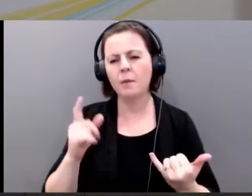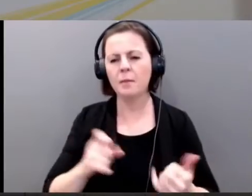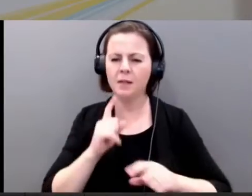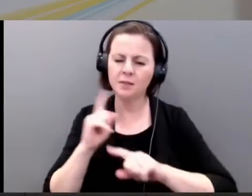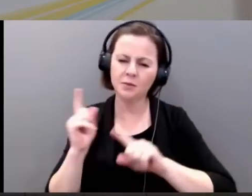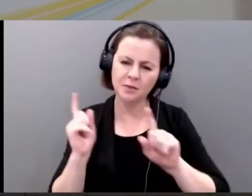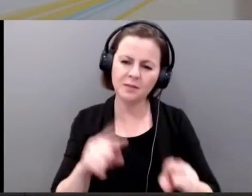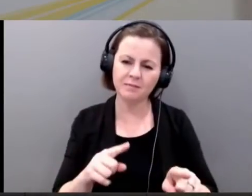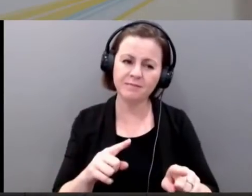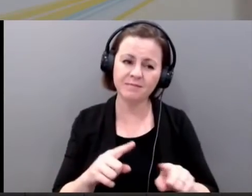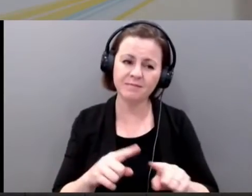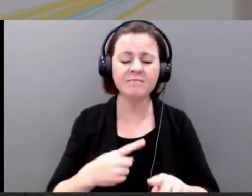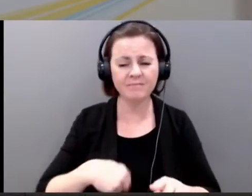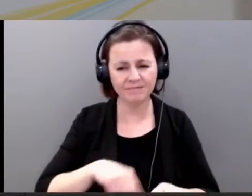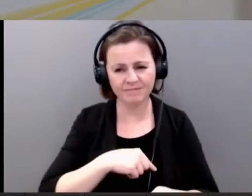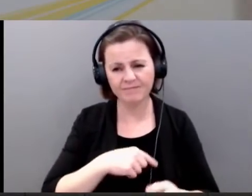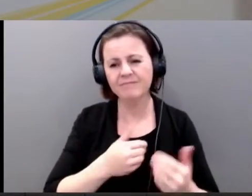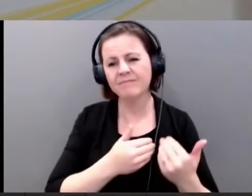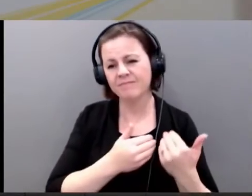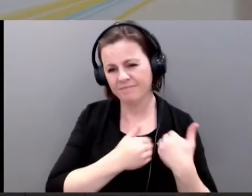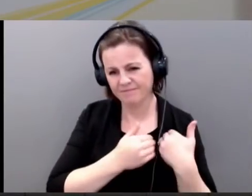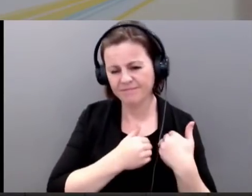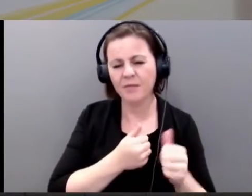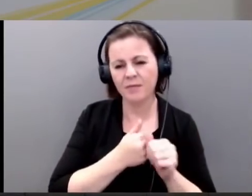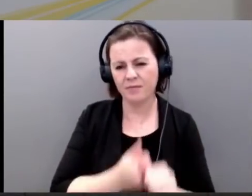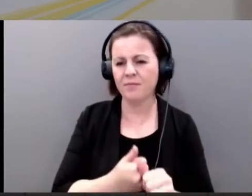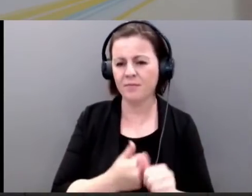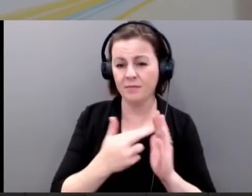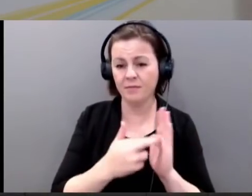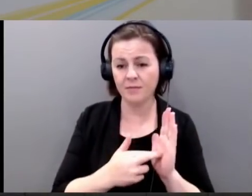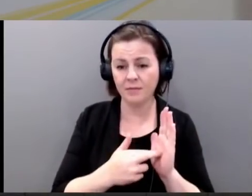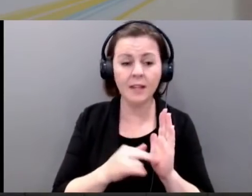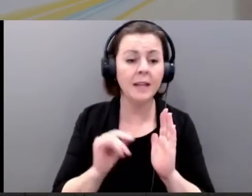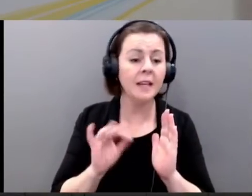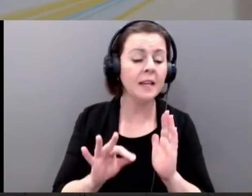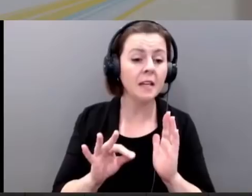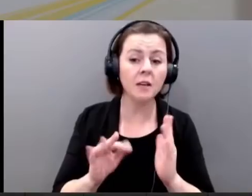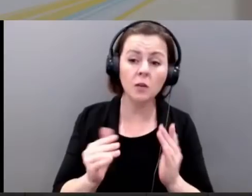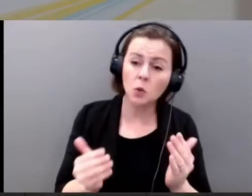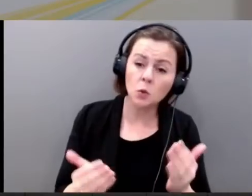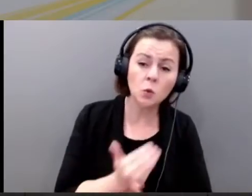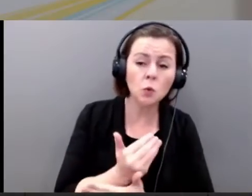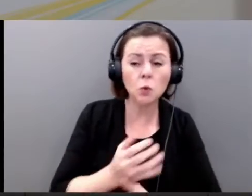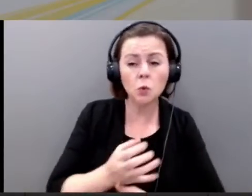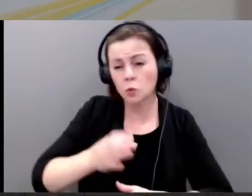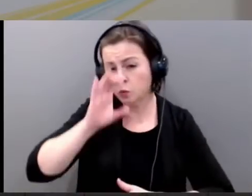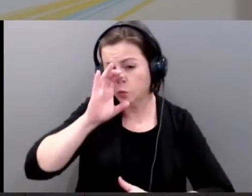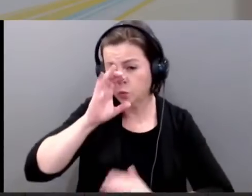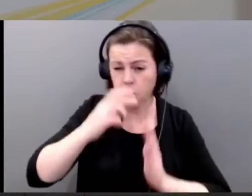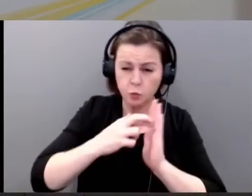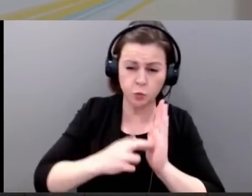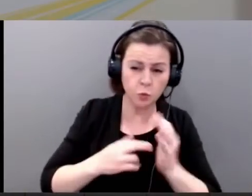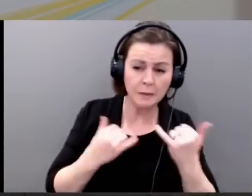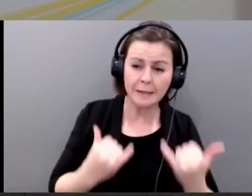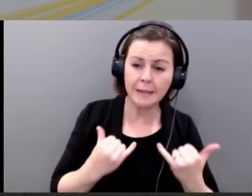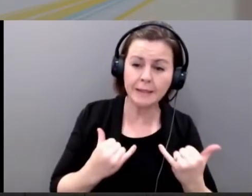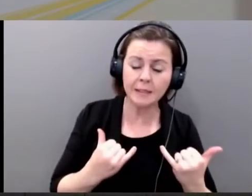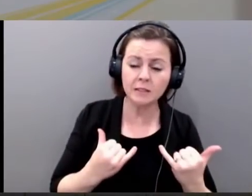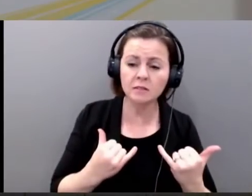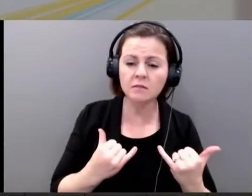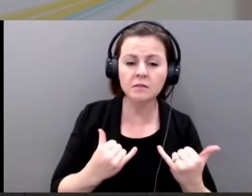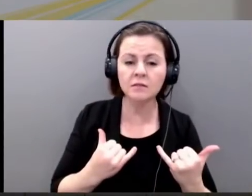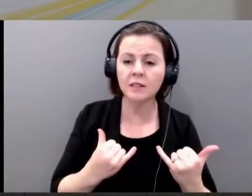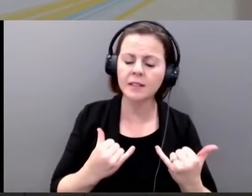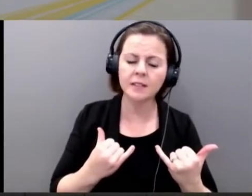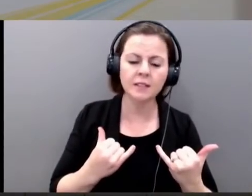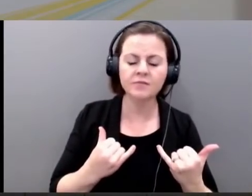us to do our part. If we do not act immediately and take a hard approach dealing with this situation head